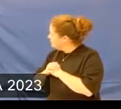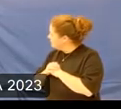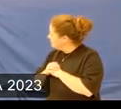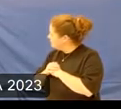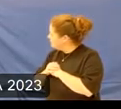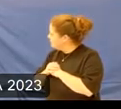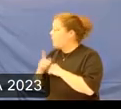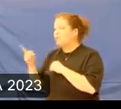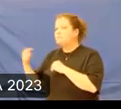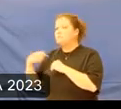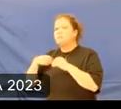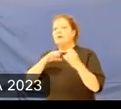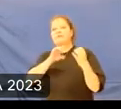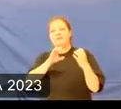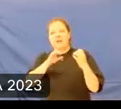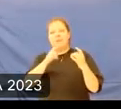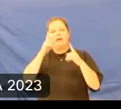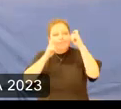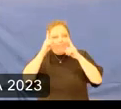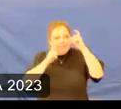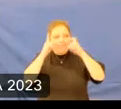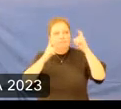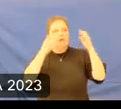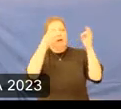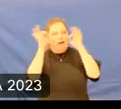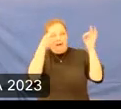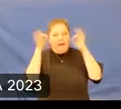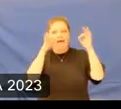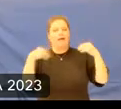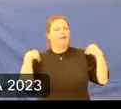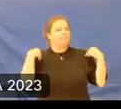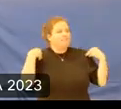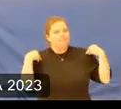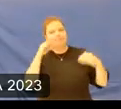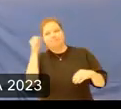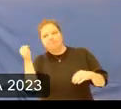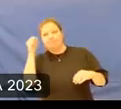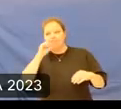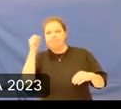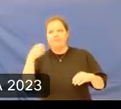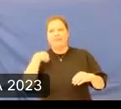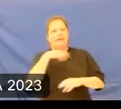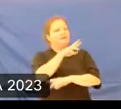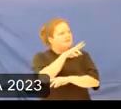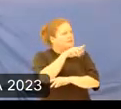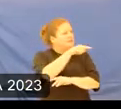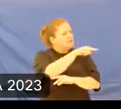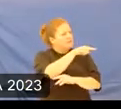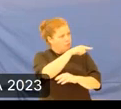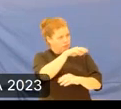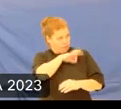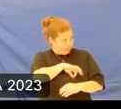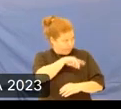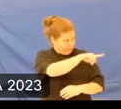negotiation going on, which allows recalibration of meaning and intent, and retooling of an utterance